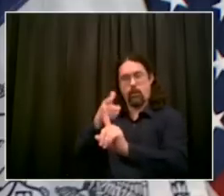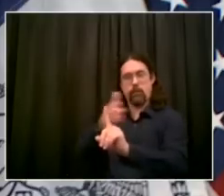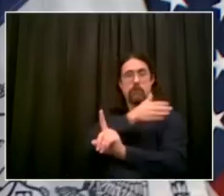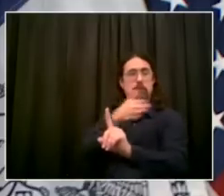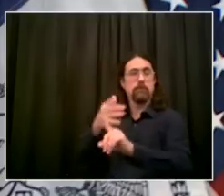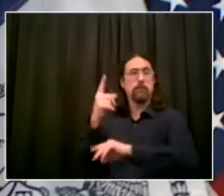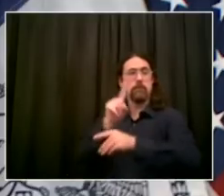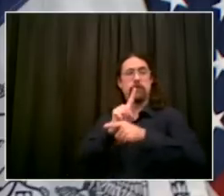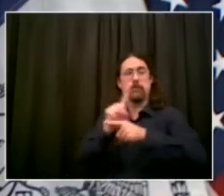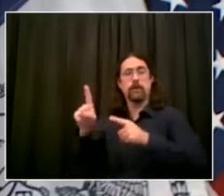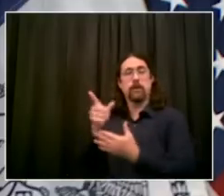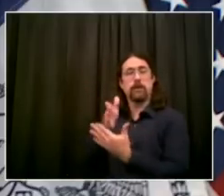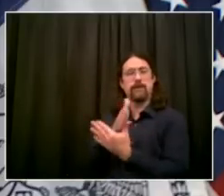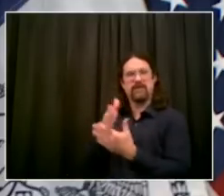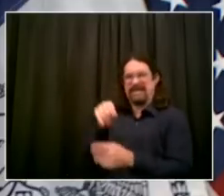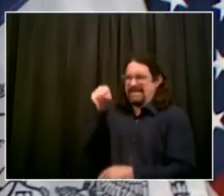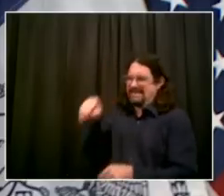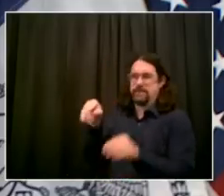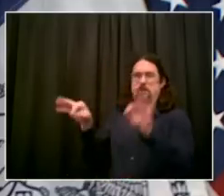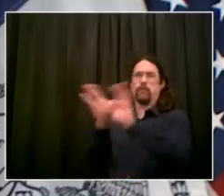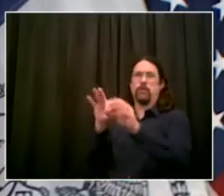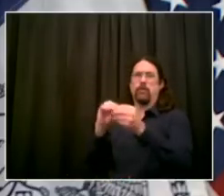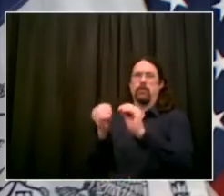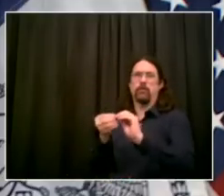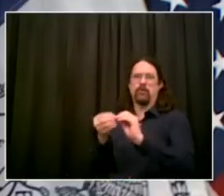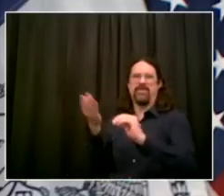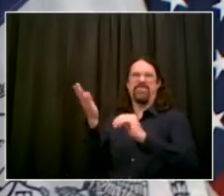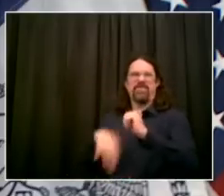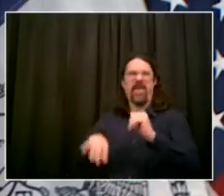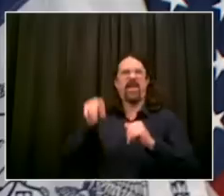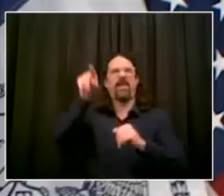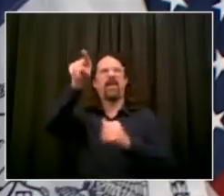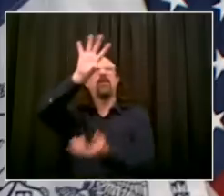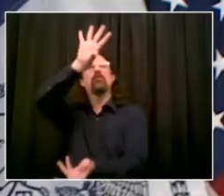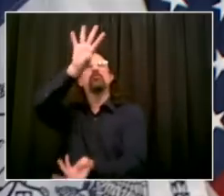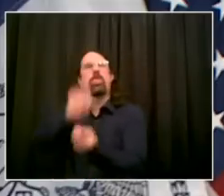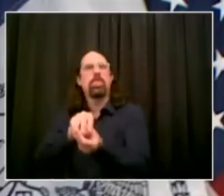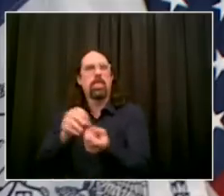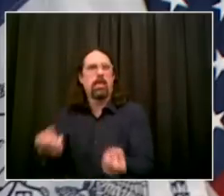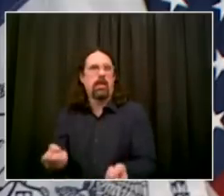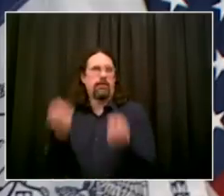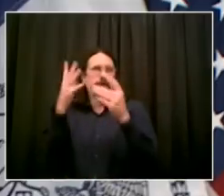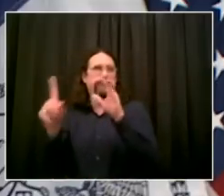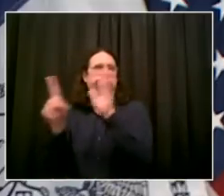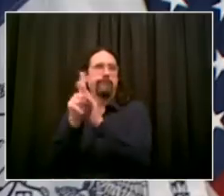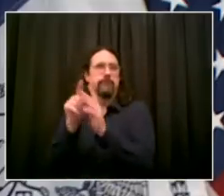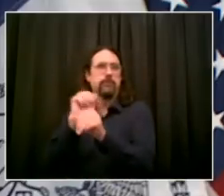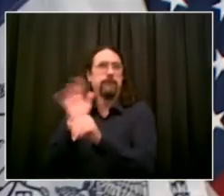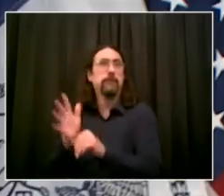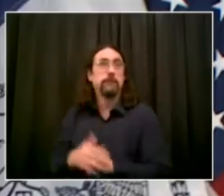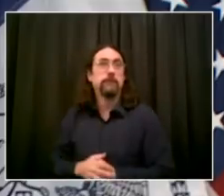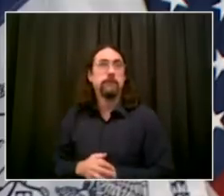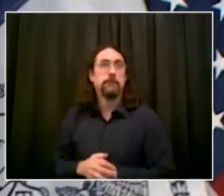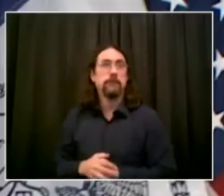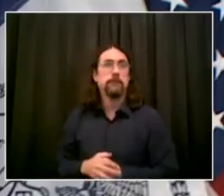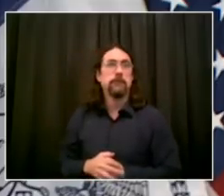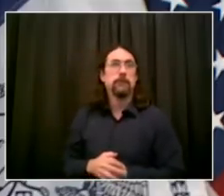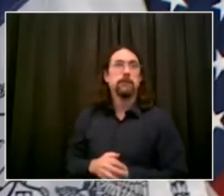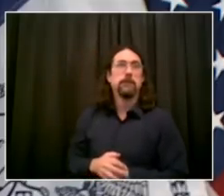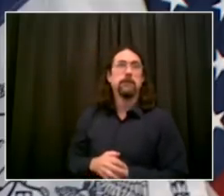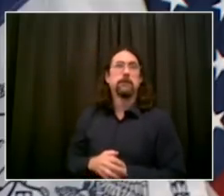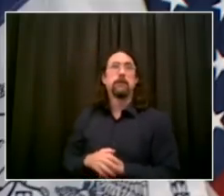our direction, our ability to keep things in check. But what we do know is certain areas of the city need deep restrictions